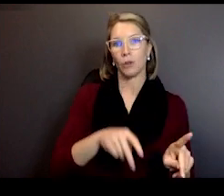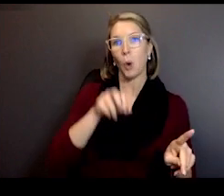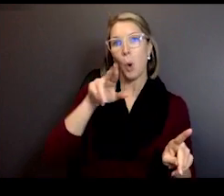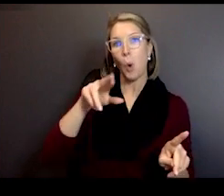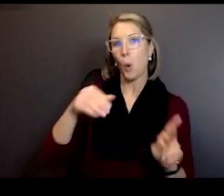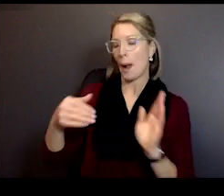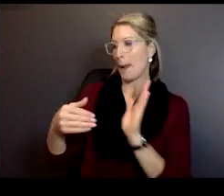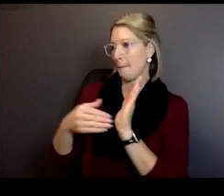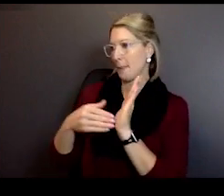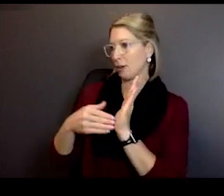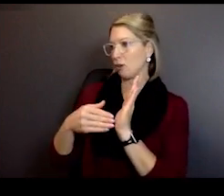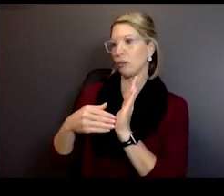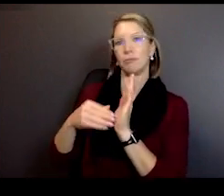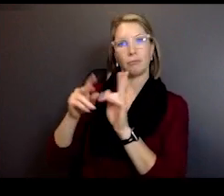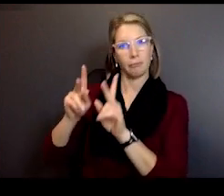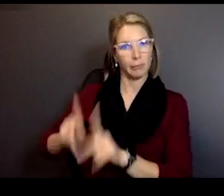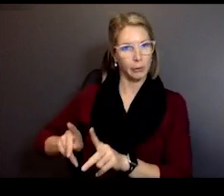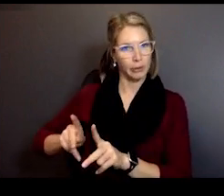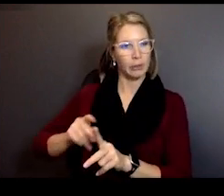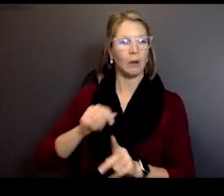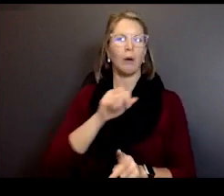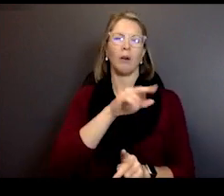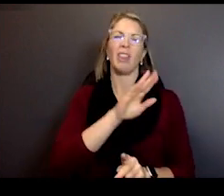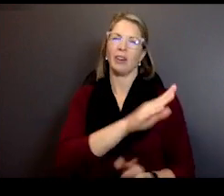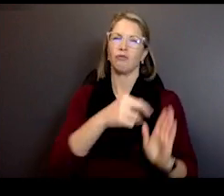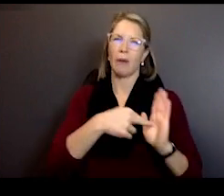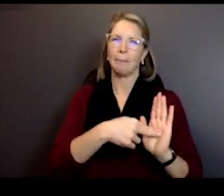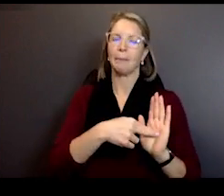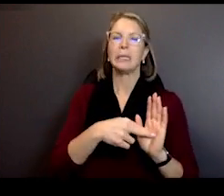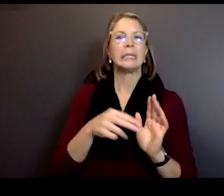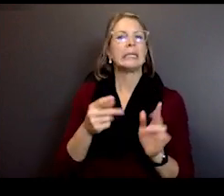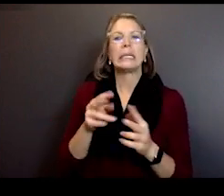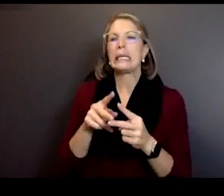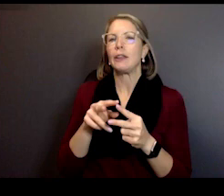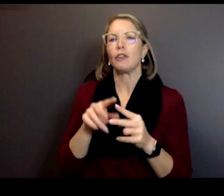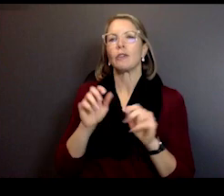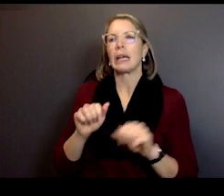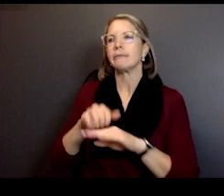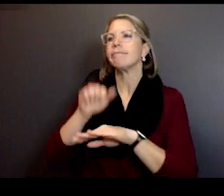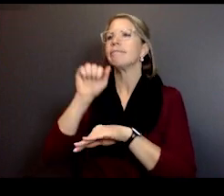legal representative or the medical practitioner sends the form to the CRA.